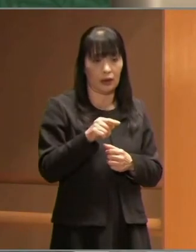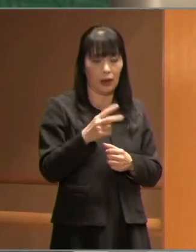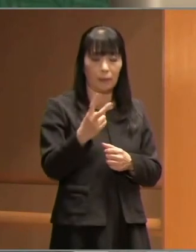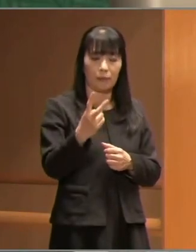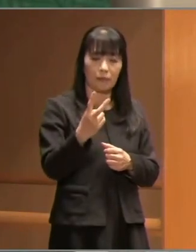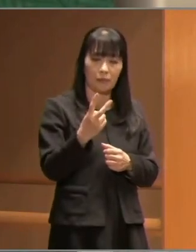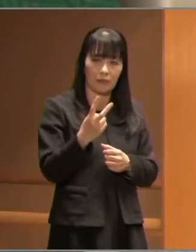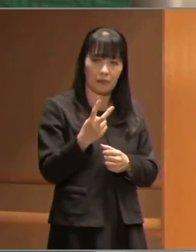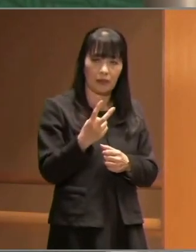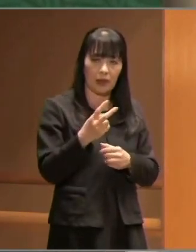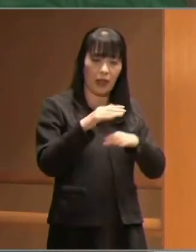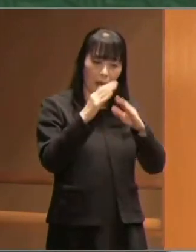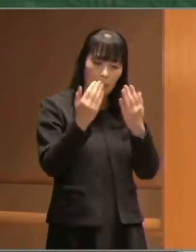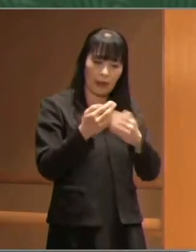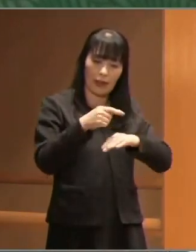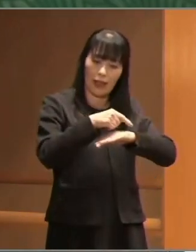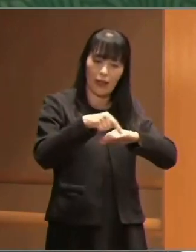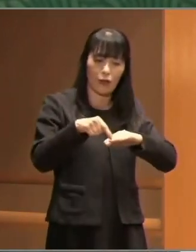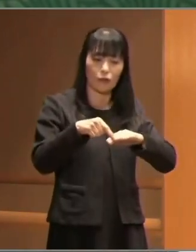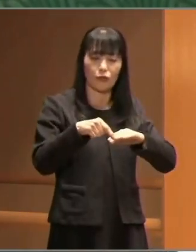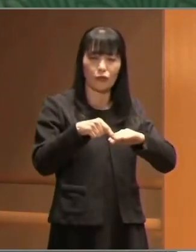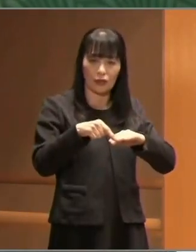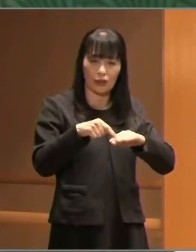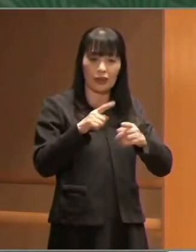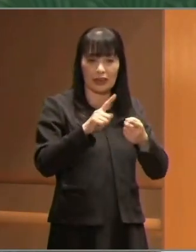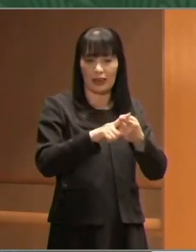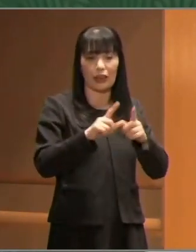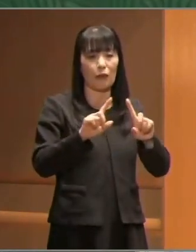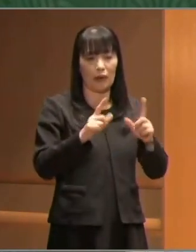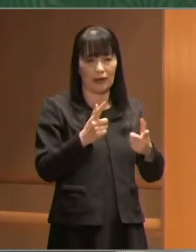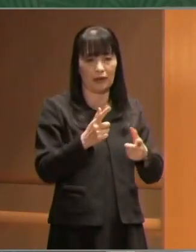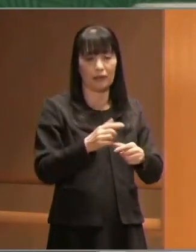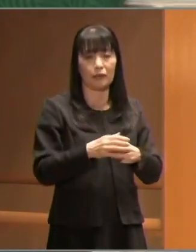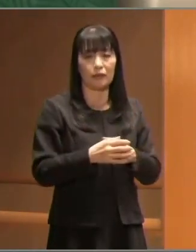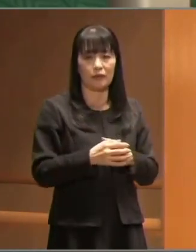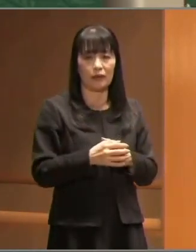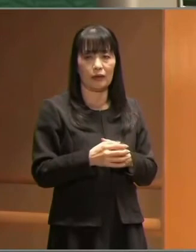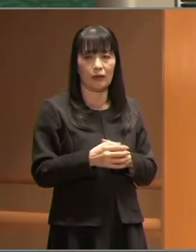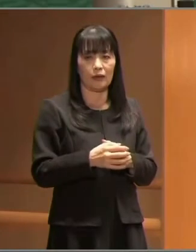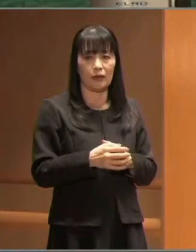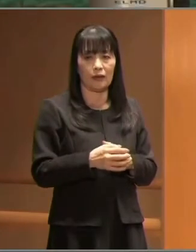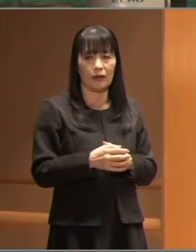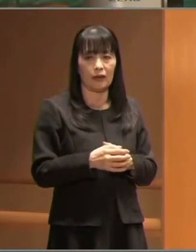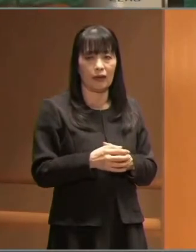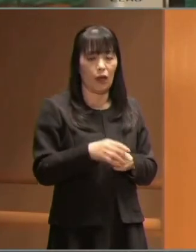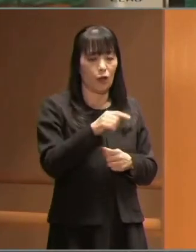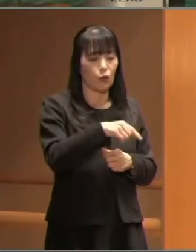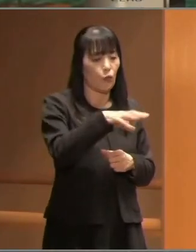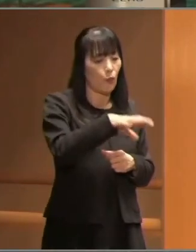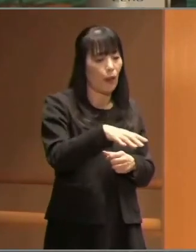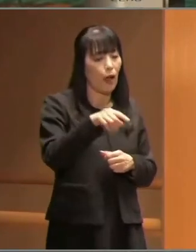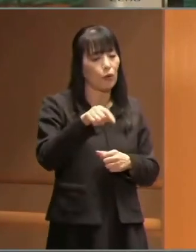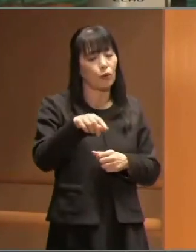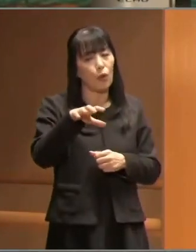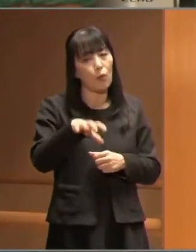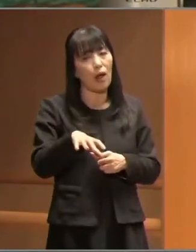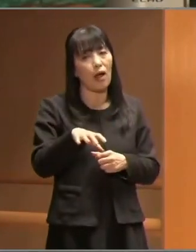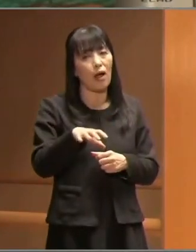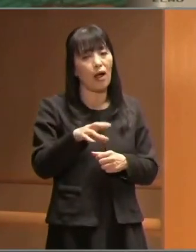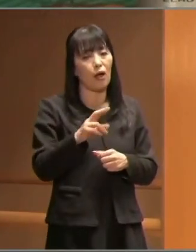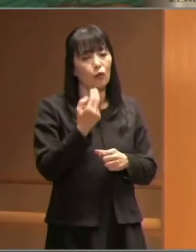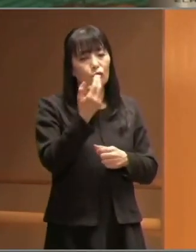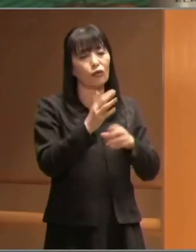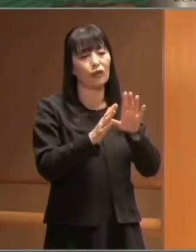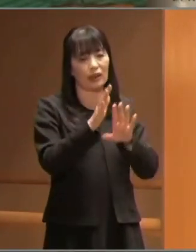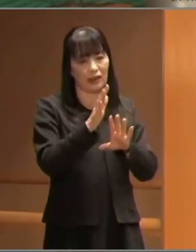And as you can see, I myself is not a systematic person, and I'm just